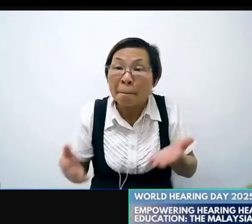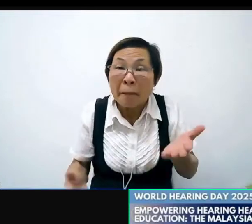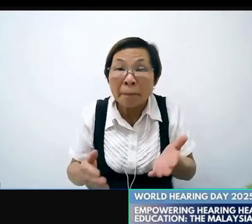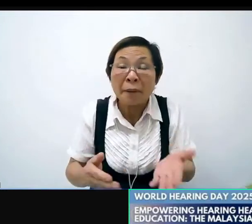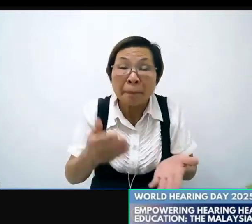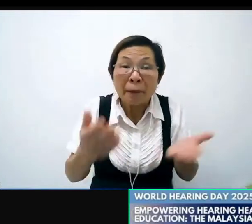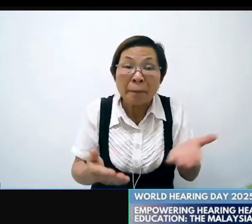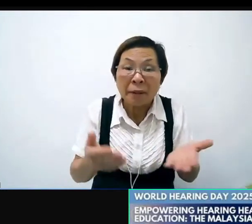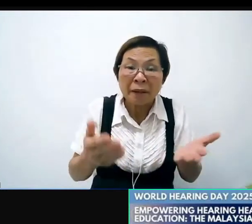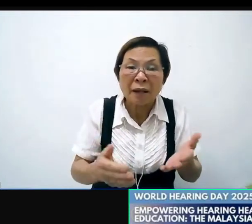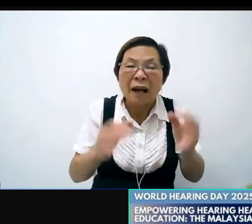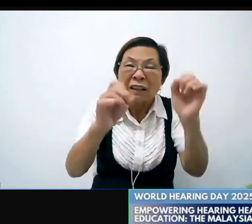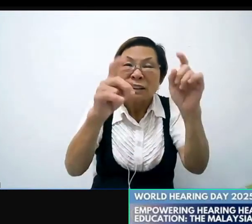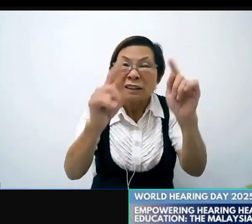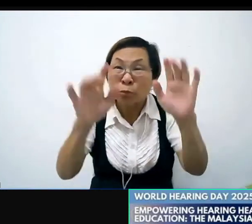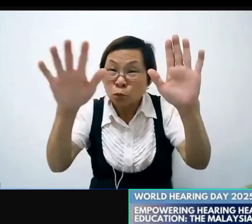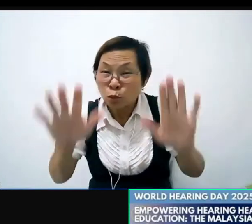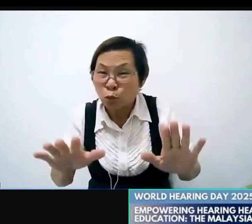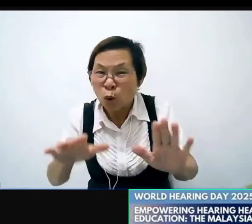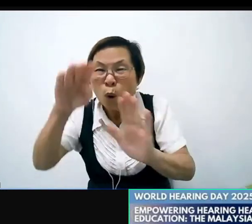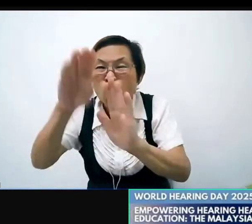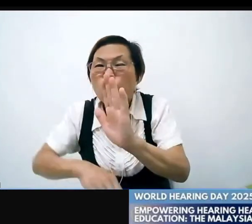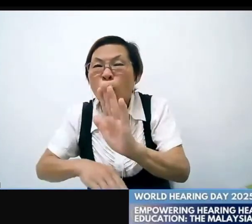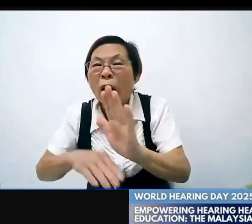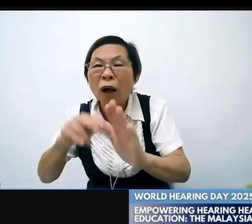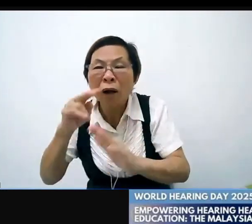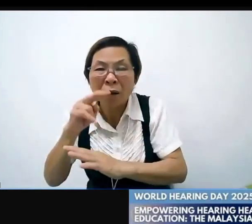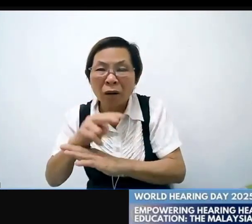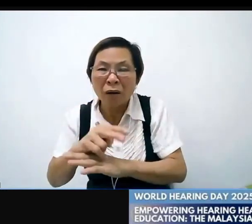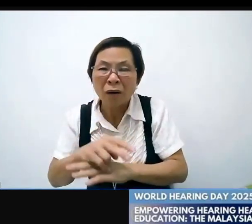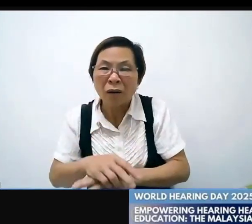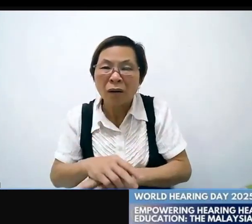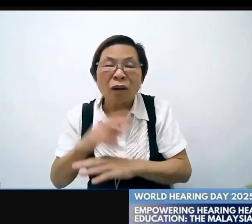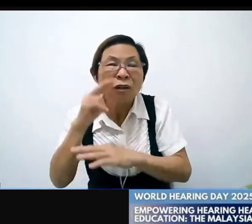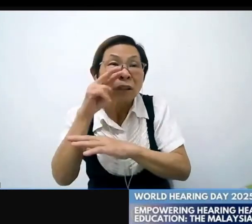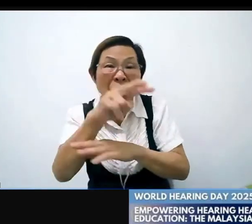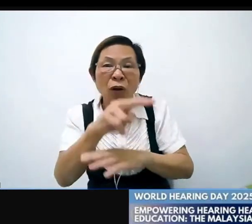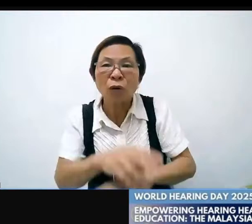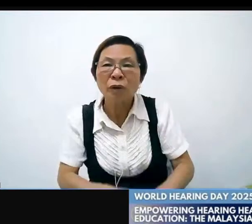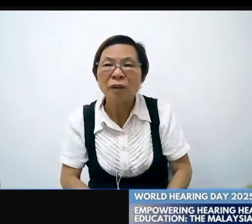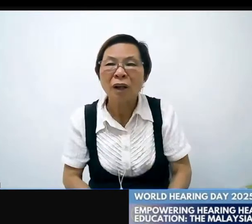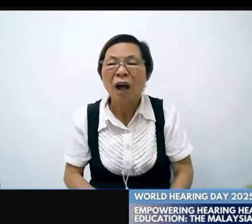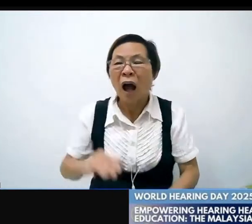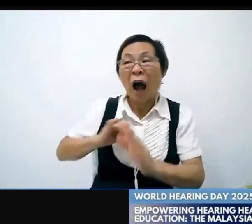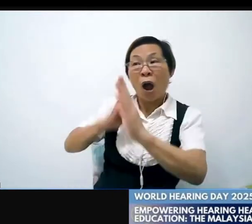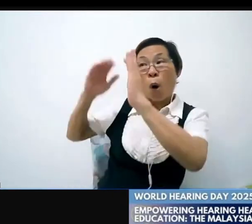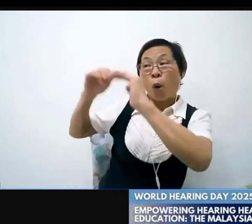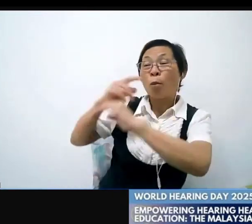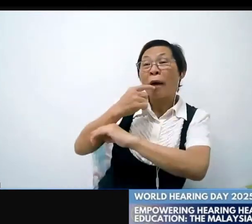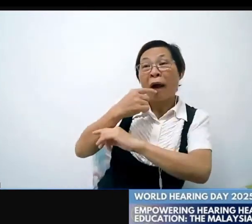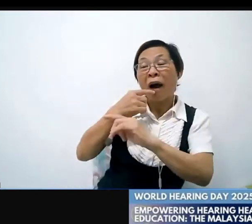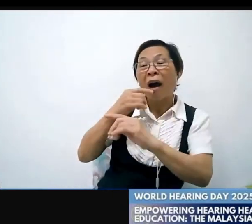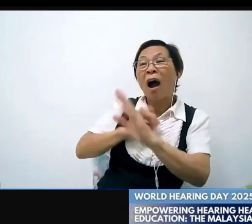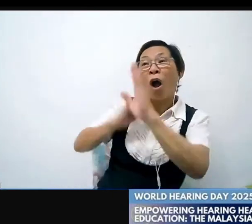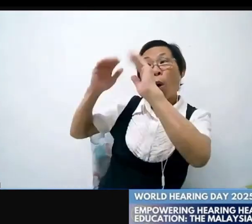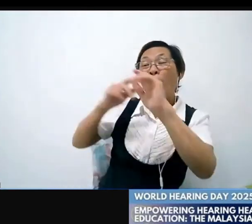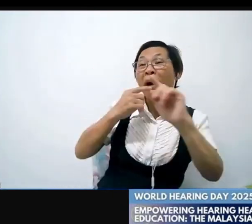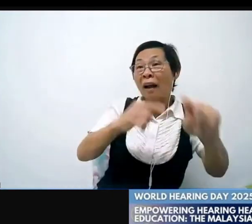I answer your question, Dr. Fazil. Yes, correct. Just one question, Dr.